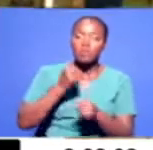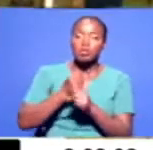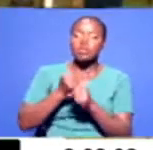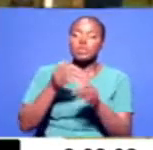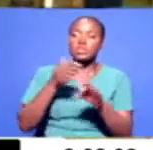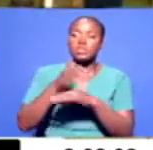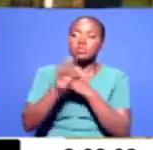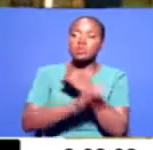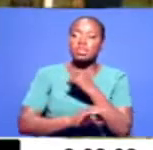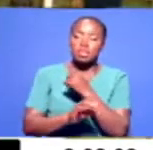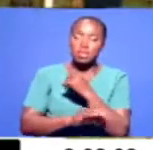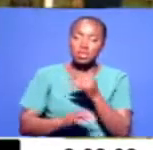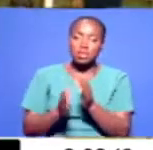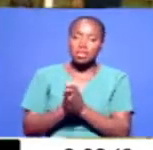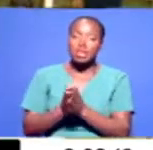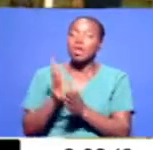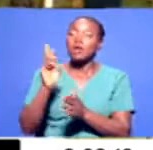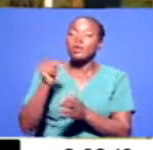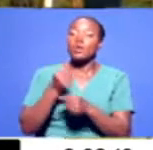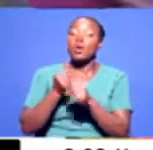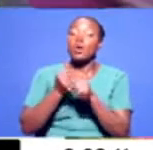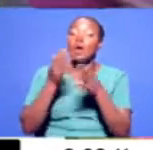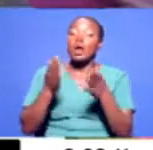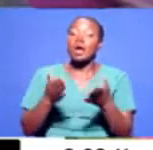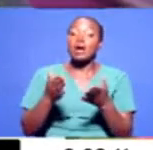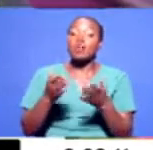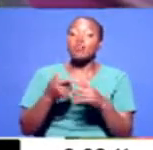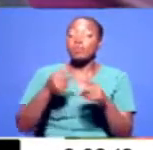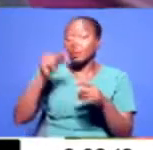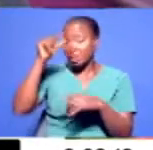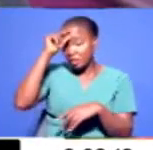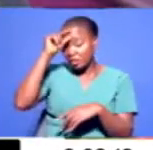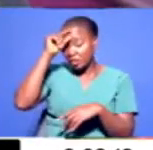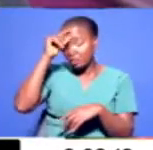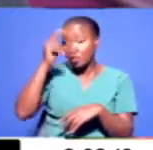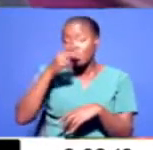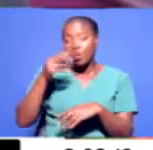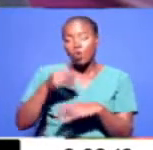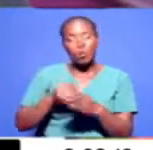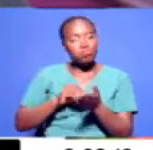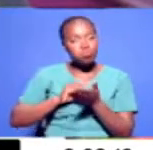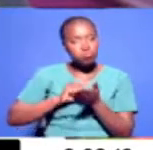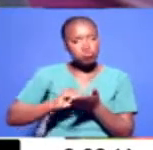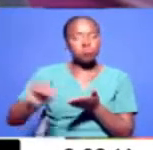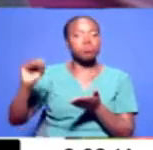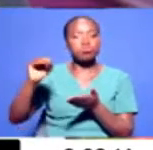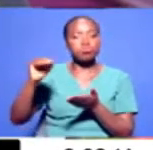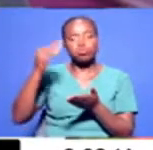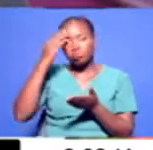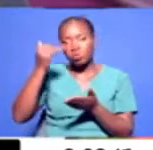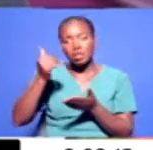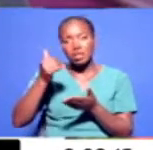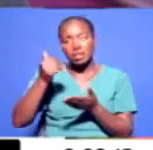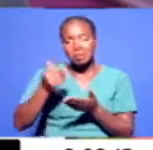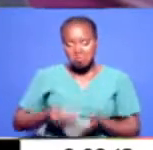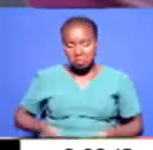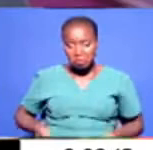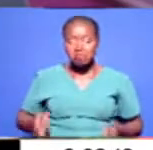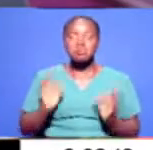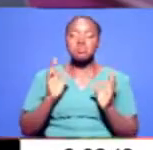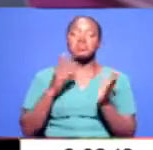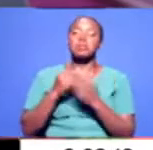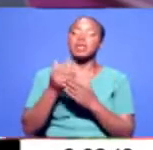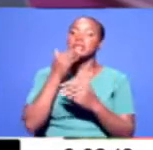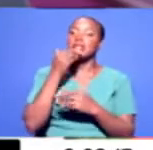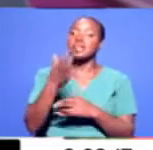country. Hakuna mfanyikazi wa serikali ambaye alifutwa kwa sababu ya ukosefu wa pesa.